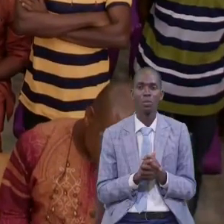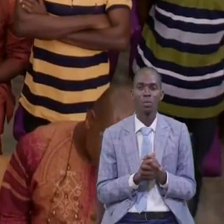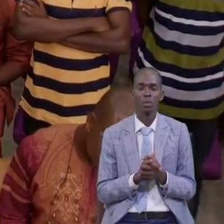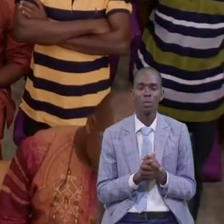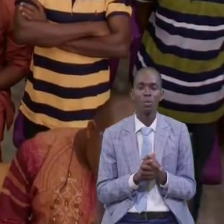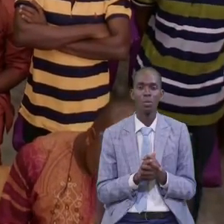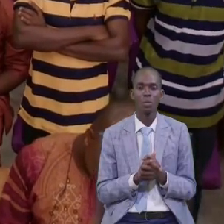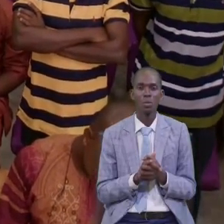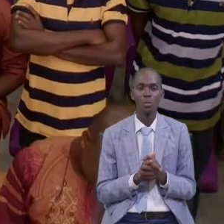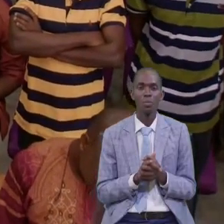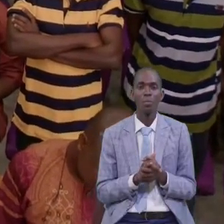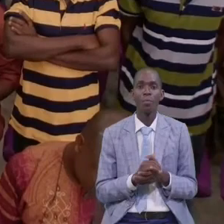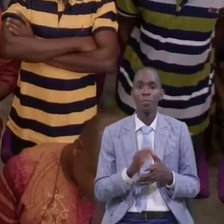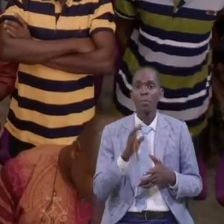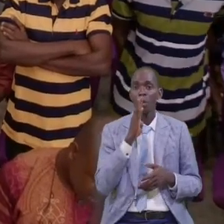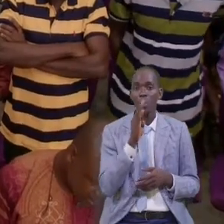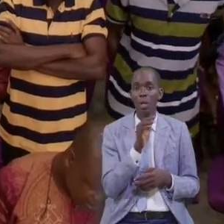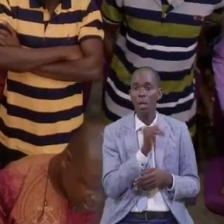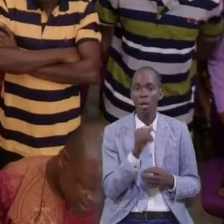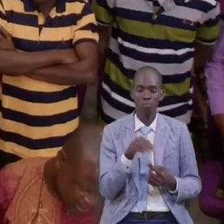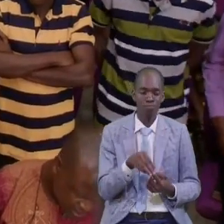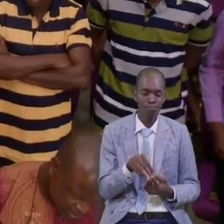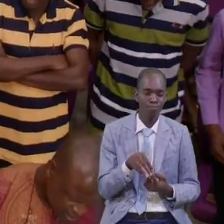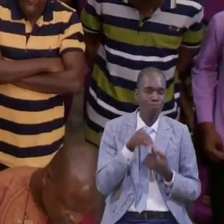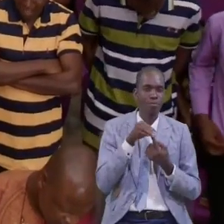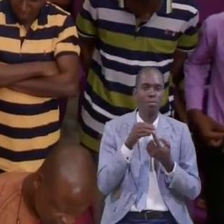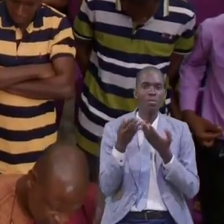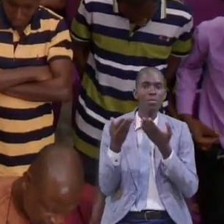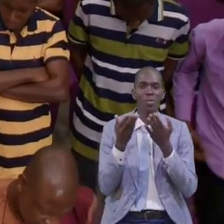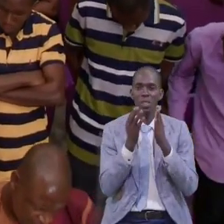Be a peculiar servant.